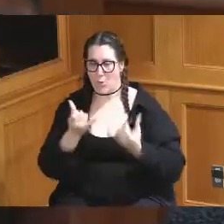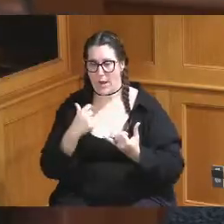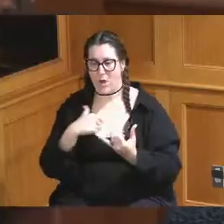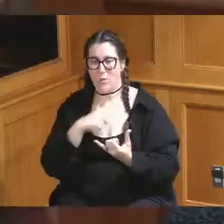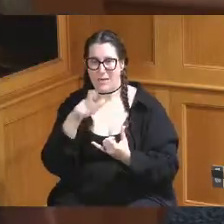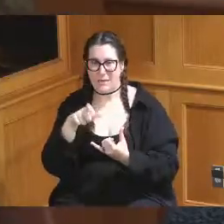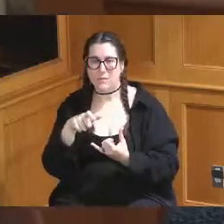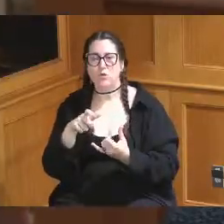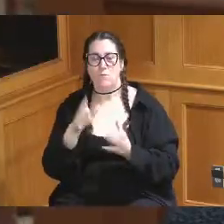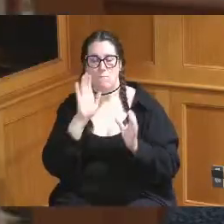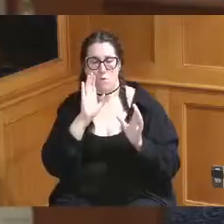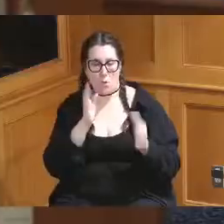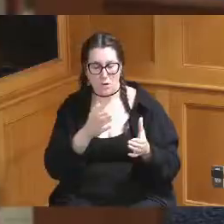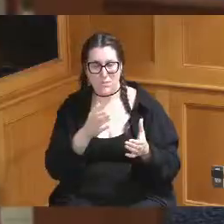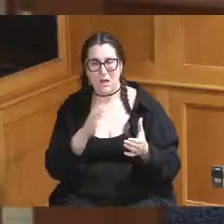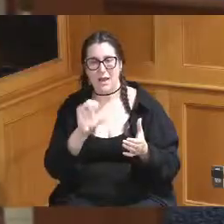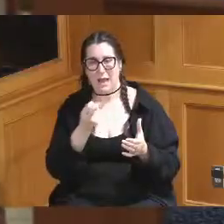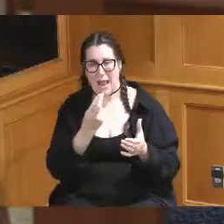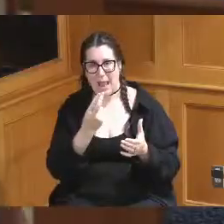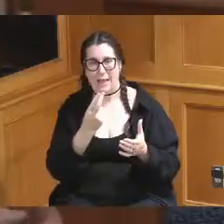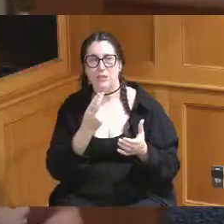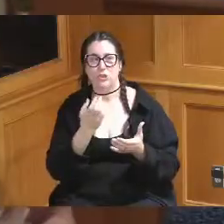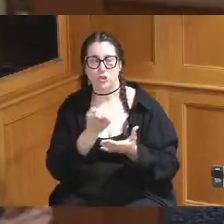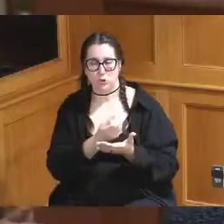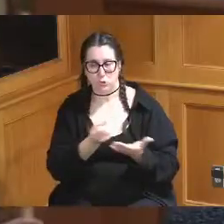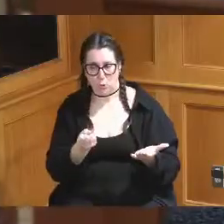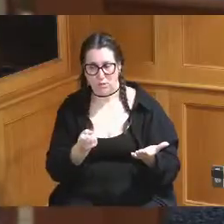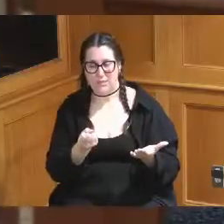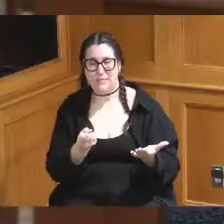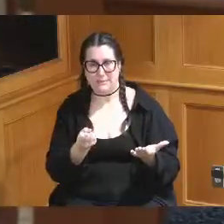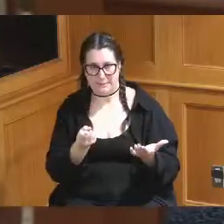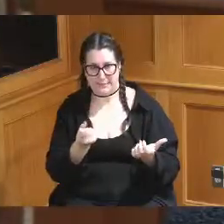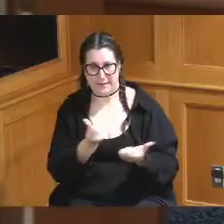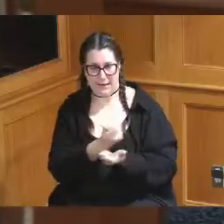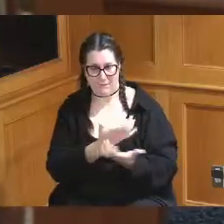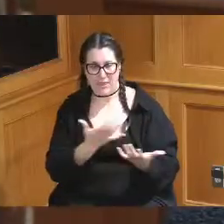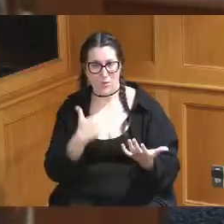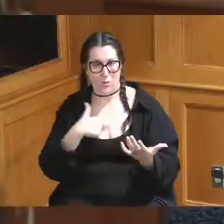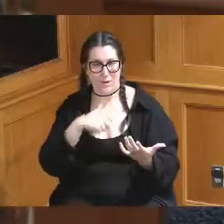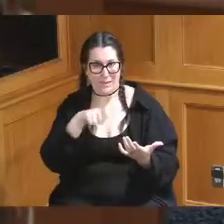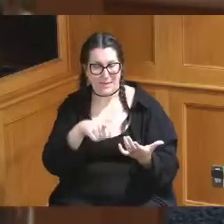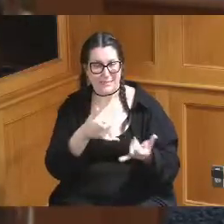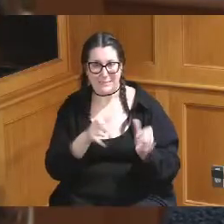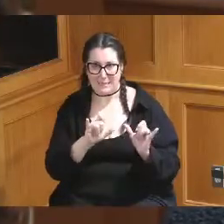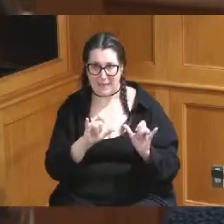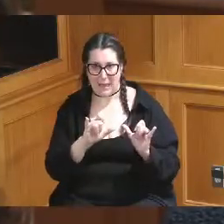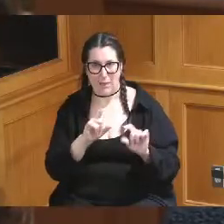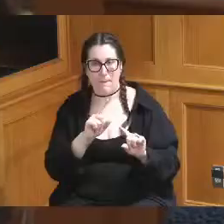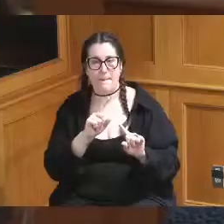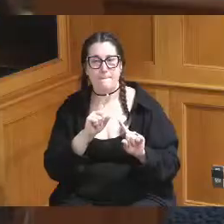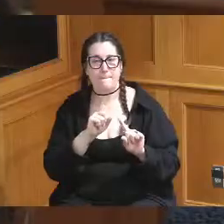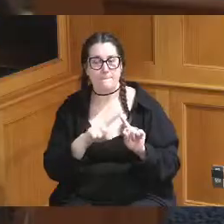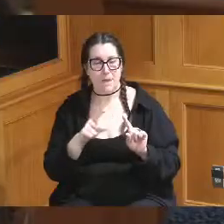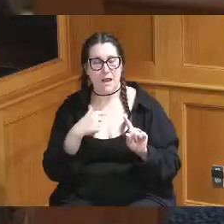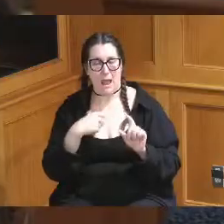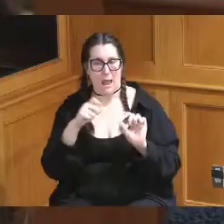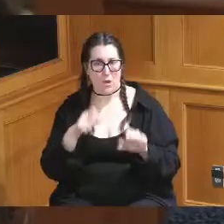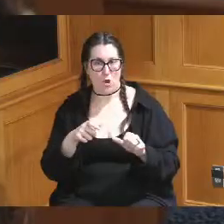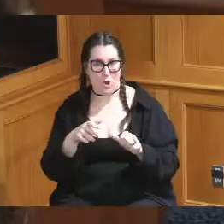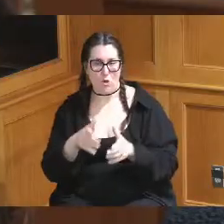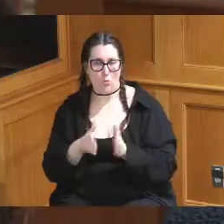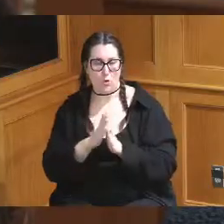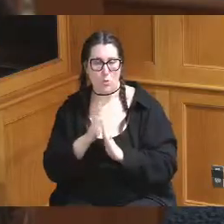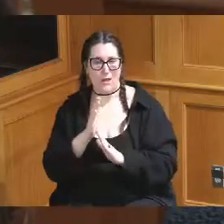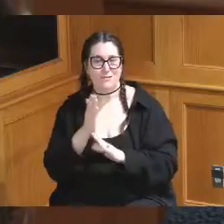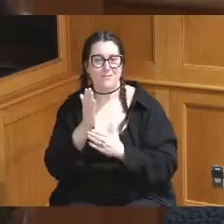getting some of the cash, the sources into the project in the next month or so. I could come forward with a request for some advance